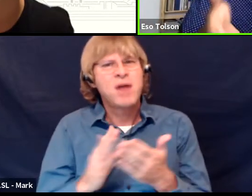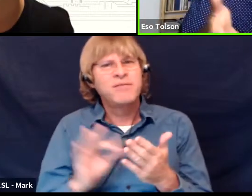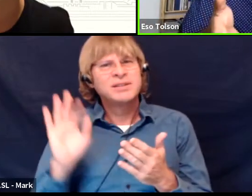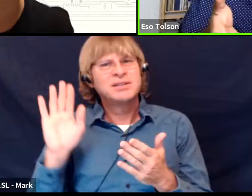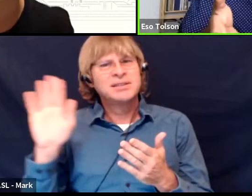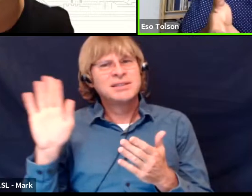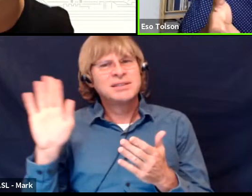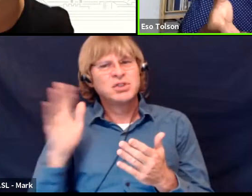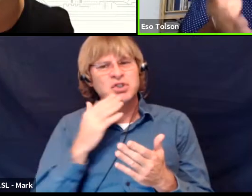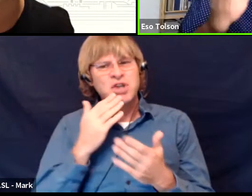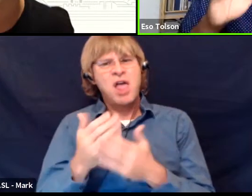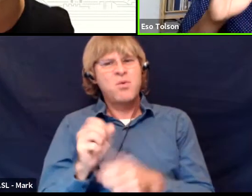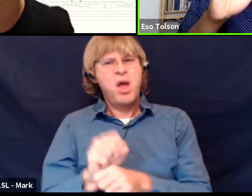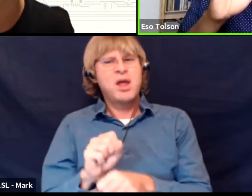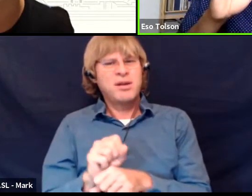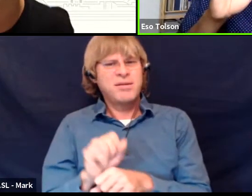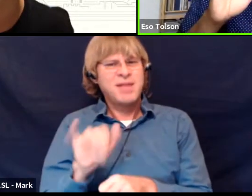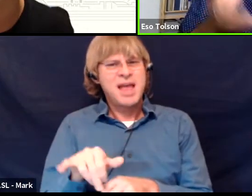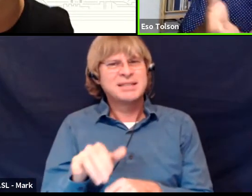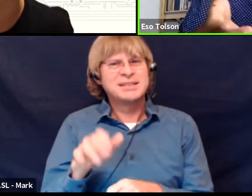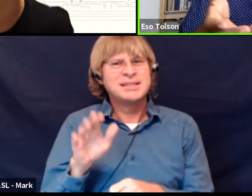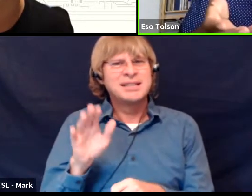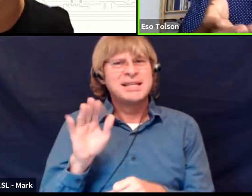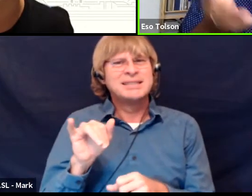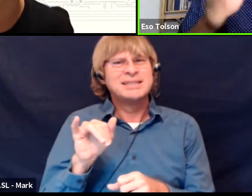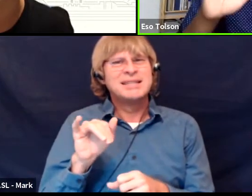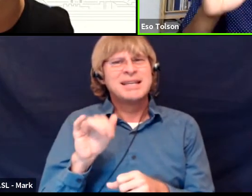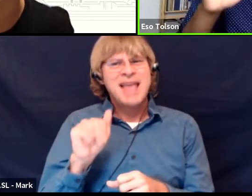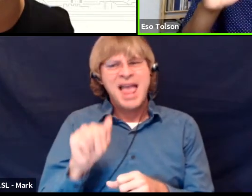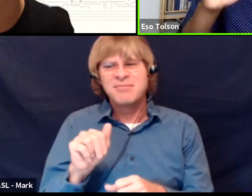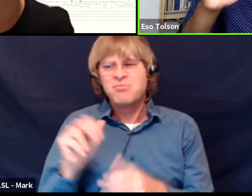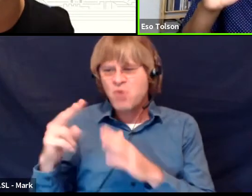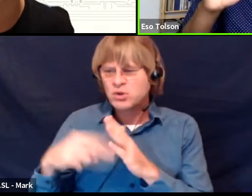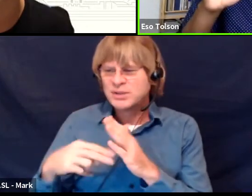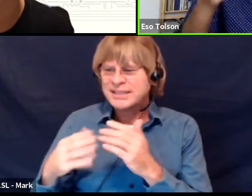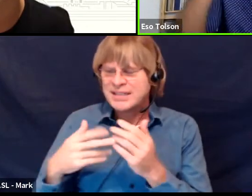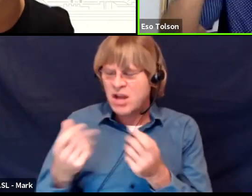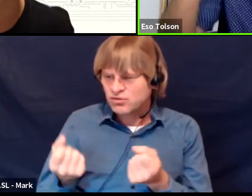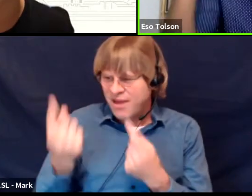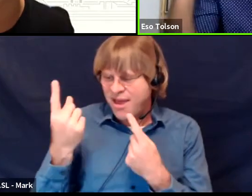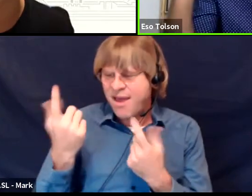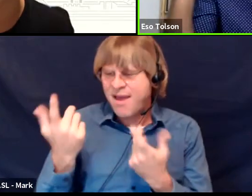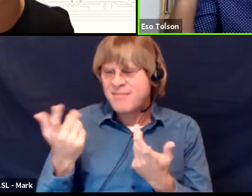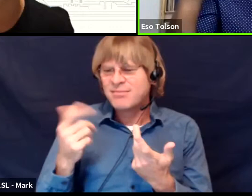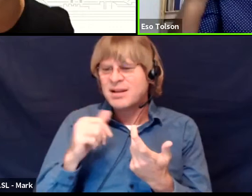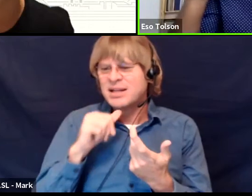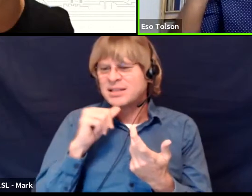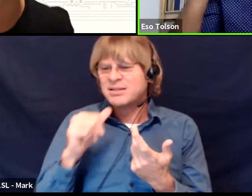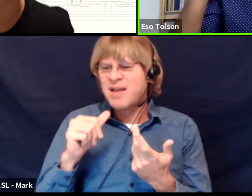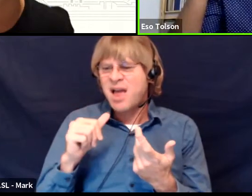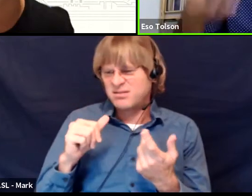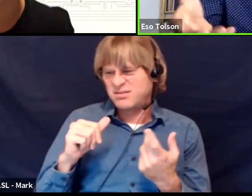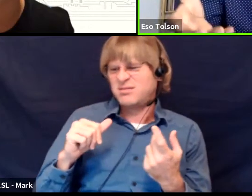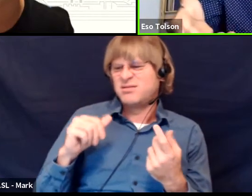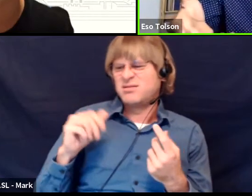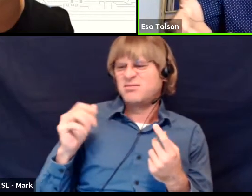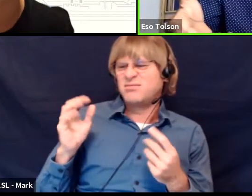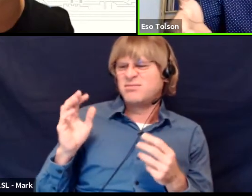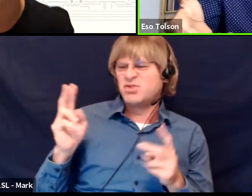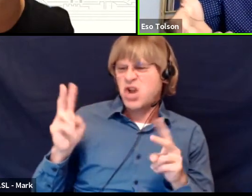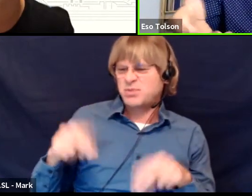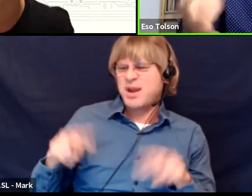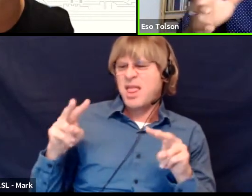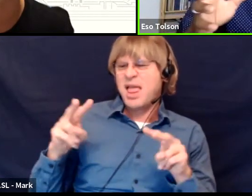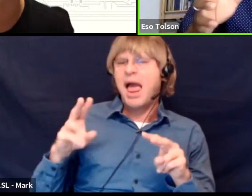great quality of it. It's approachable. It's not highbrow. and it really connects